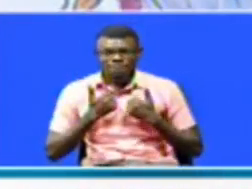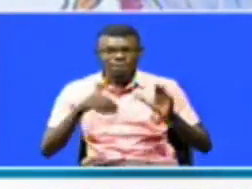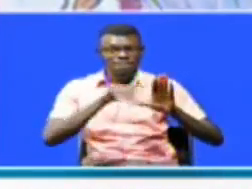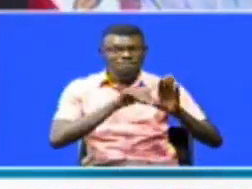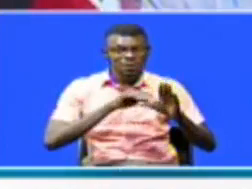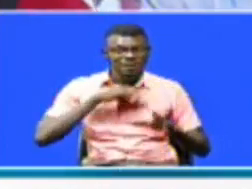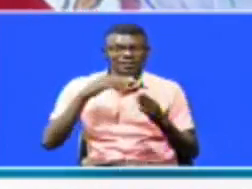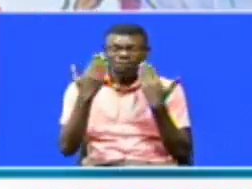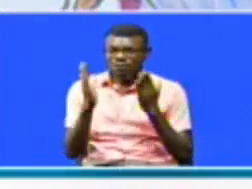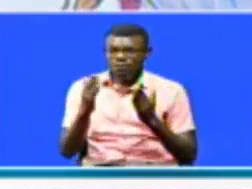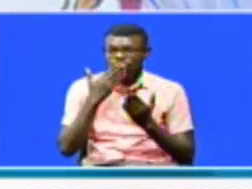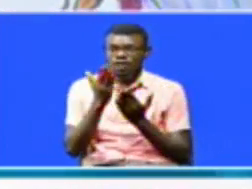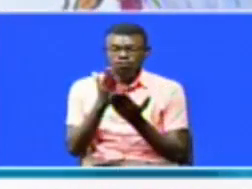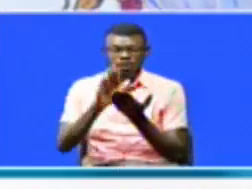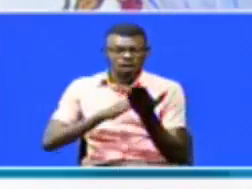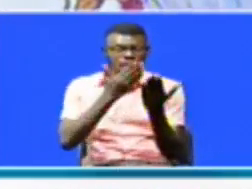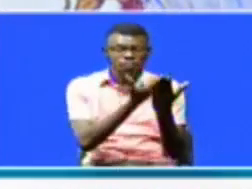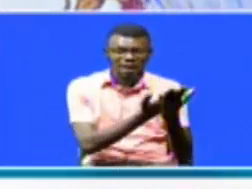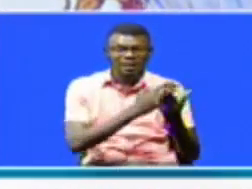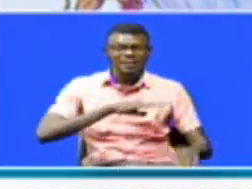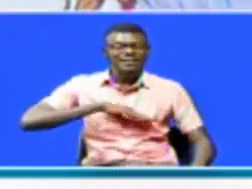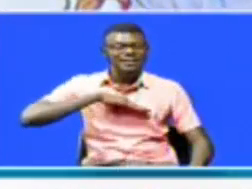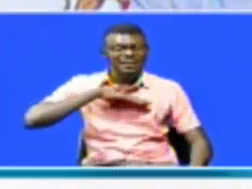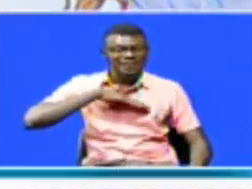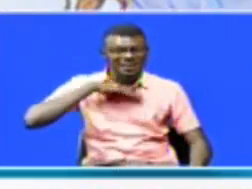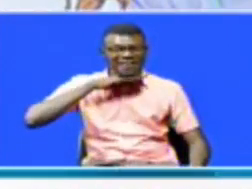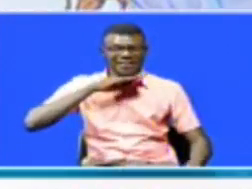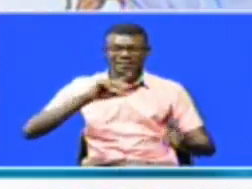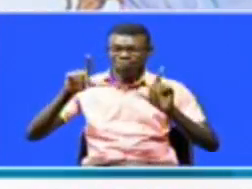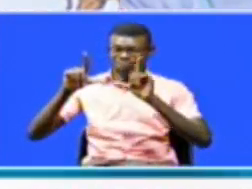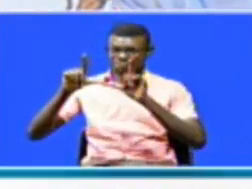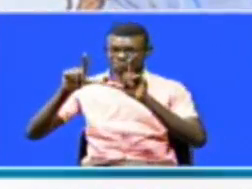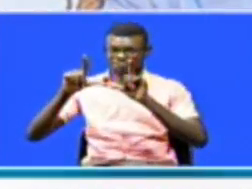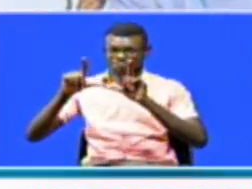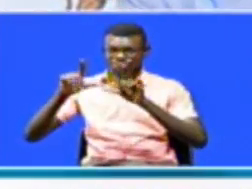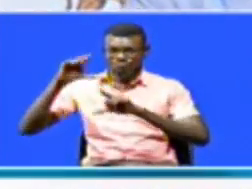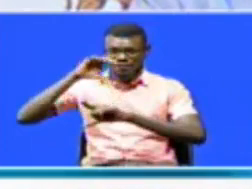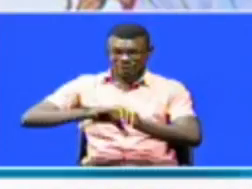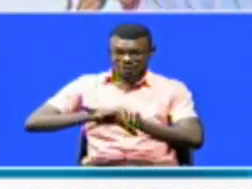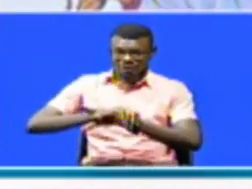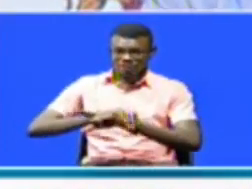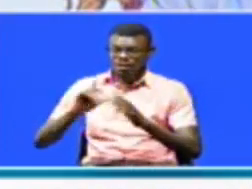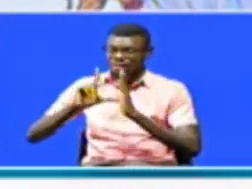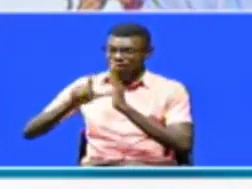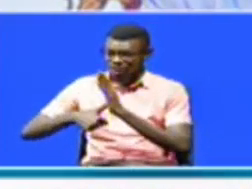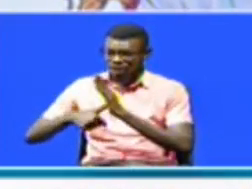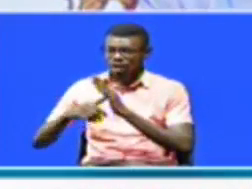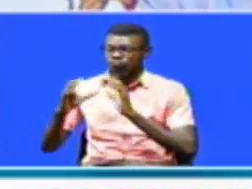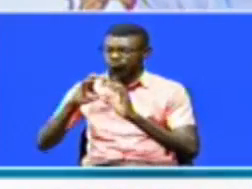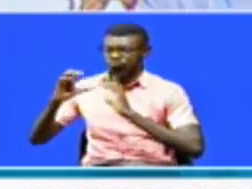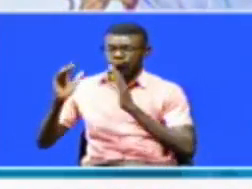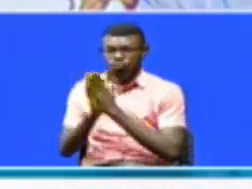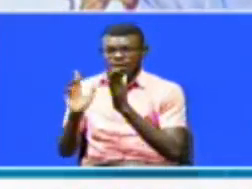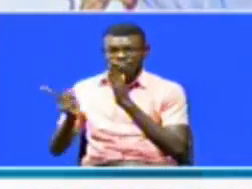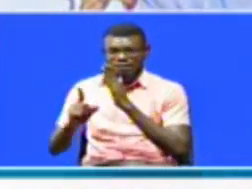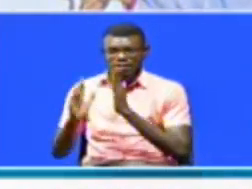should apply, get your death permit as the usual process, and then this will then be then communicated to the Ministry of Interior, and